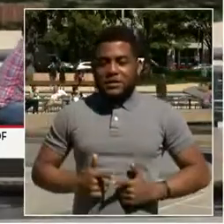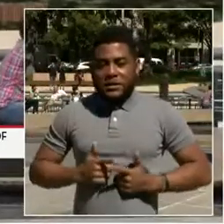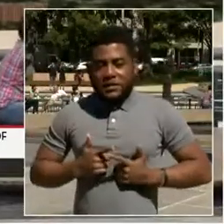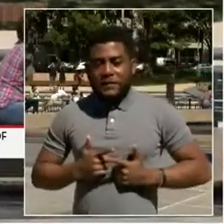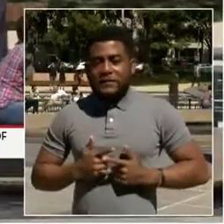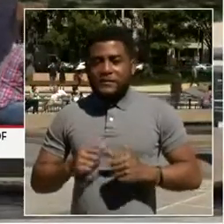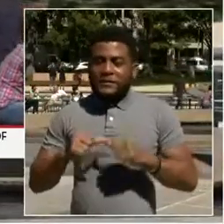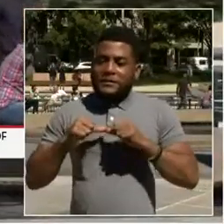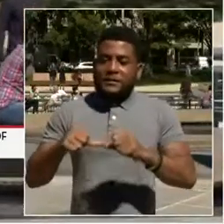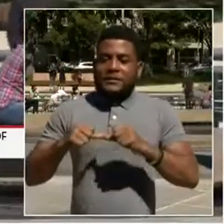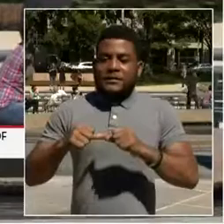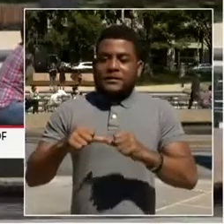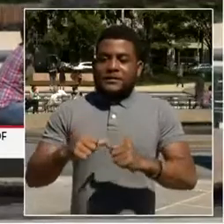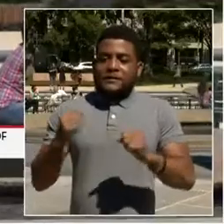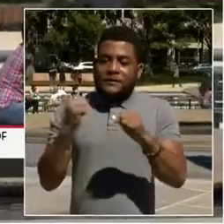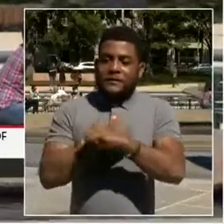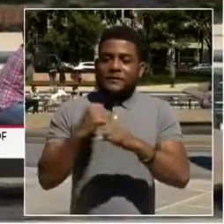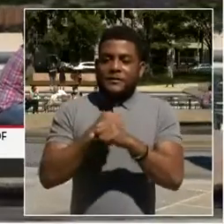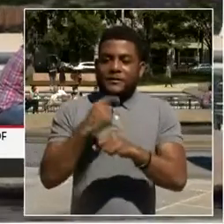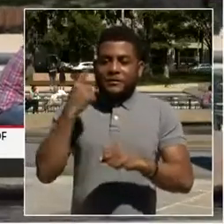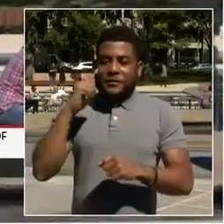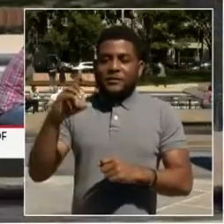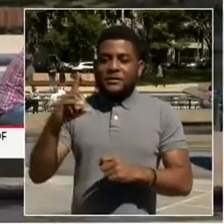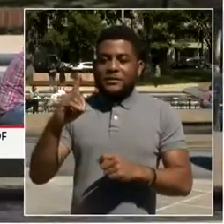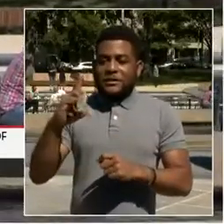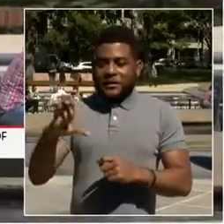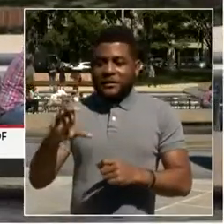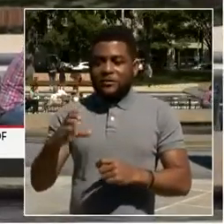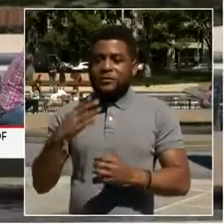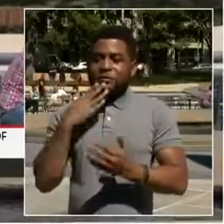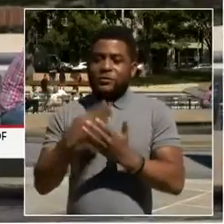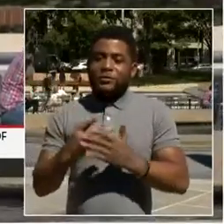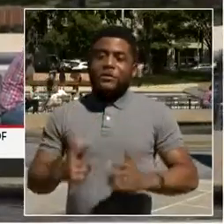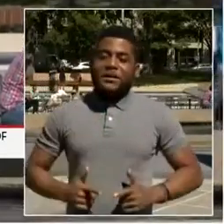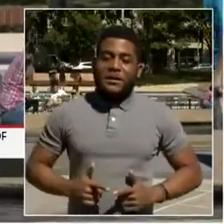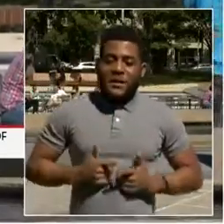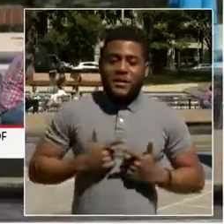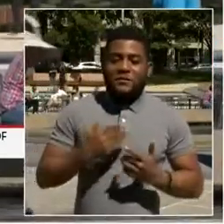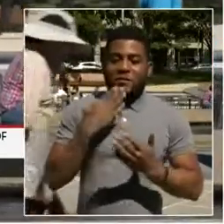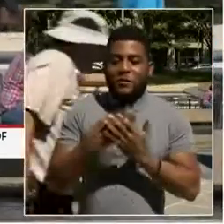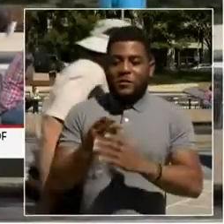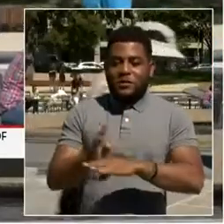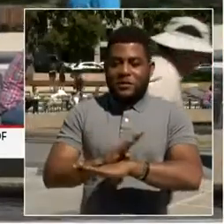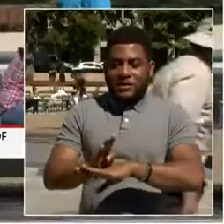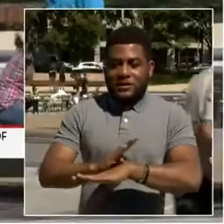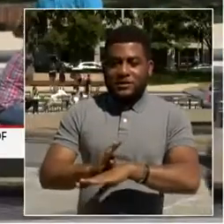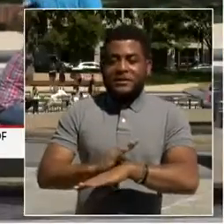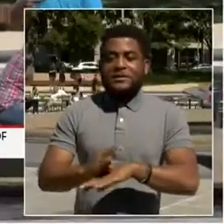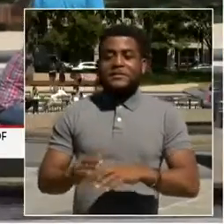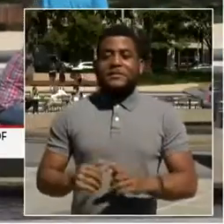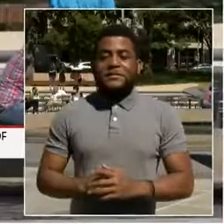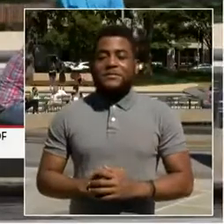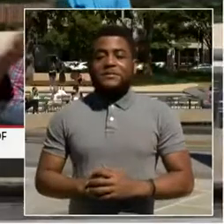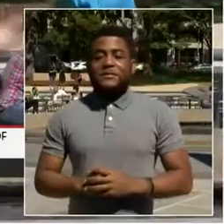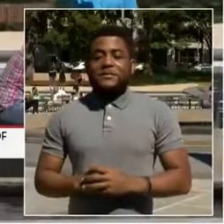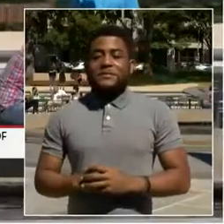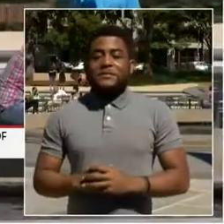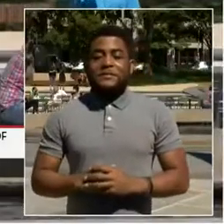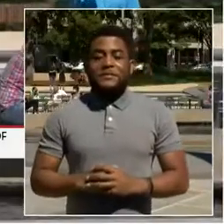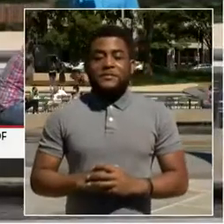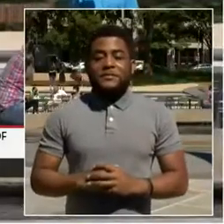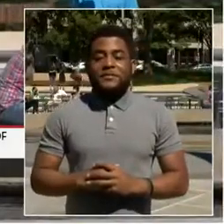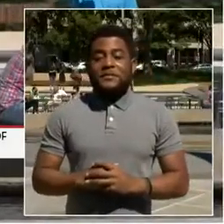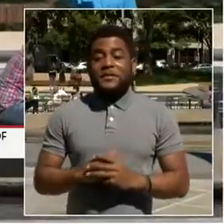DC a better place to live, work, and do business. And I dare say this is also a crowning achievement for you. Give a